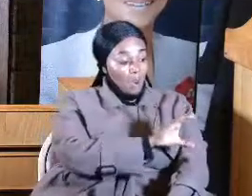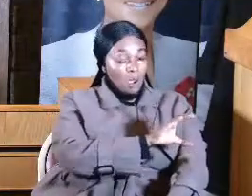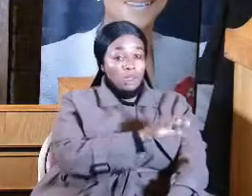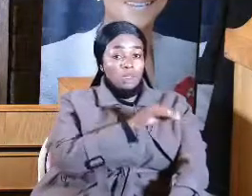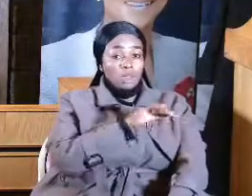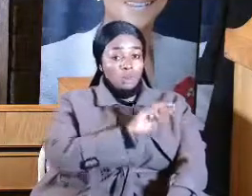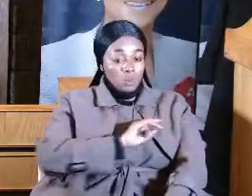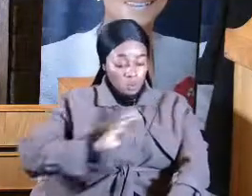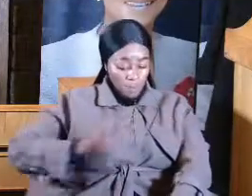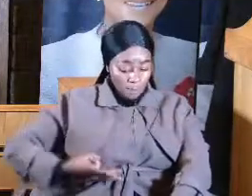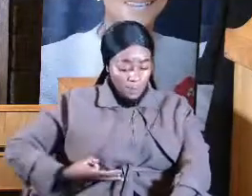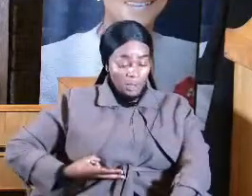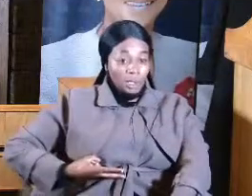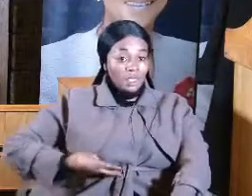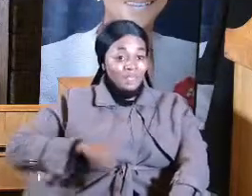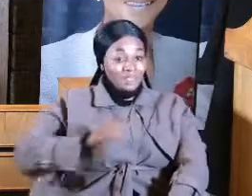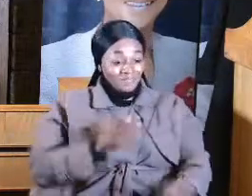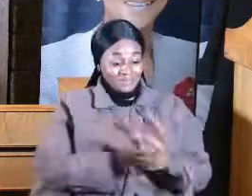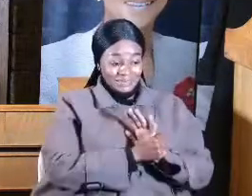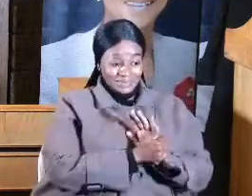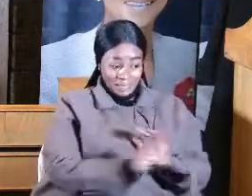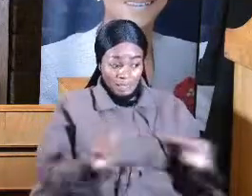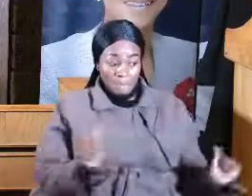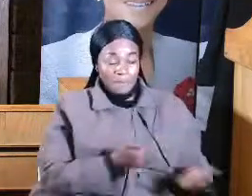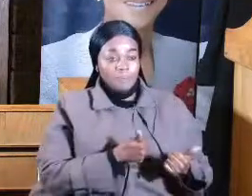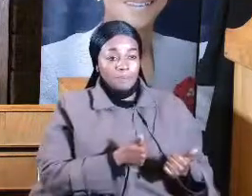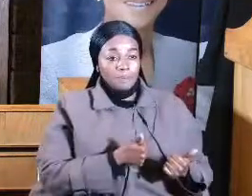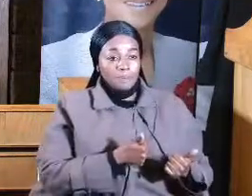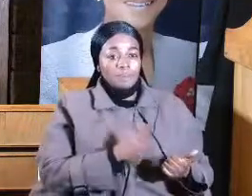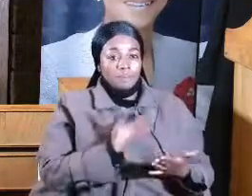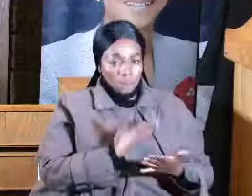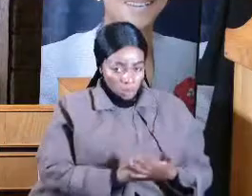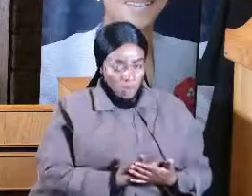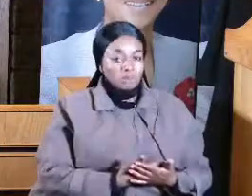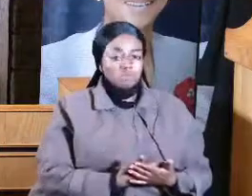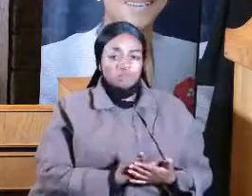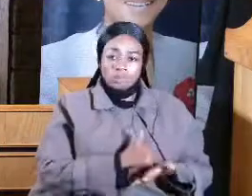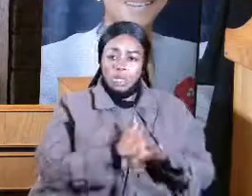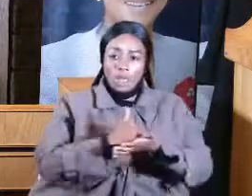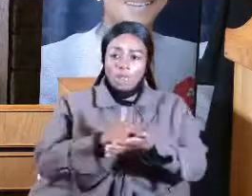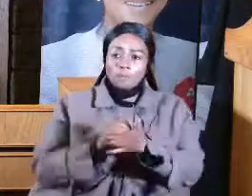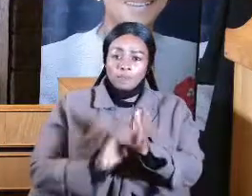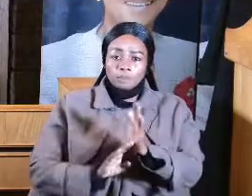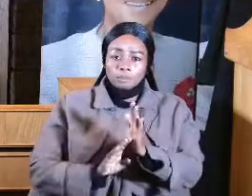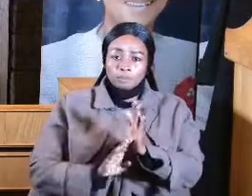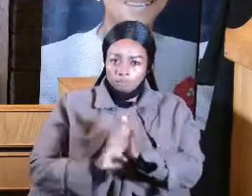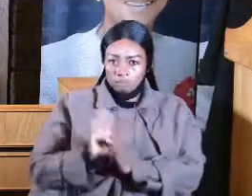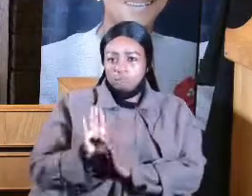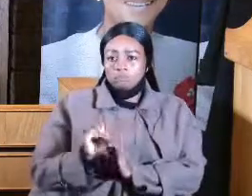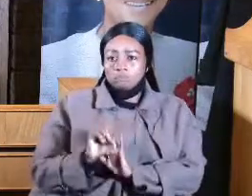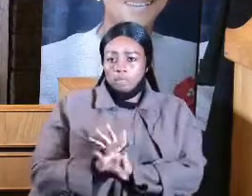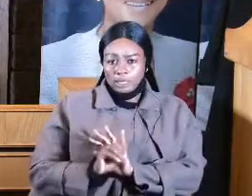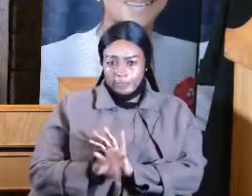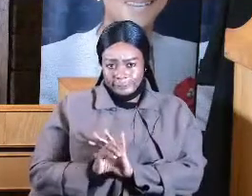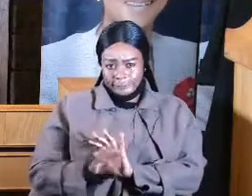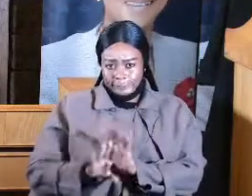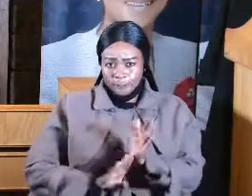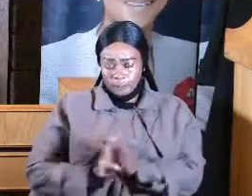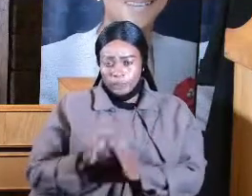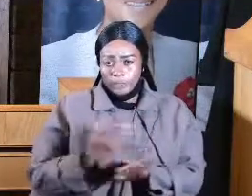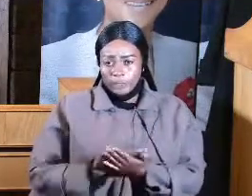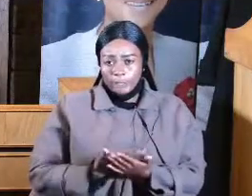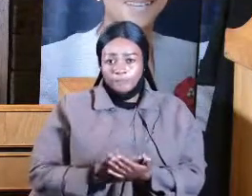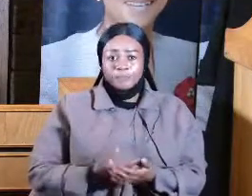right skills and opportunities, they can help businesses and markets to grow. Women are economically